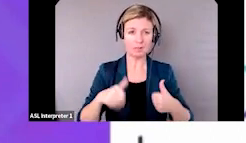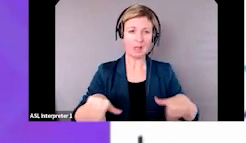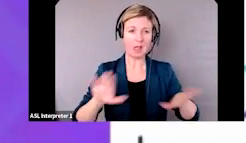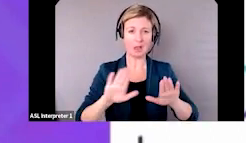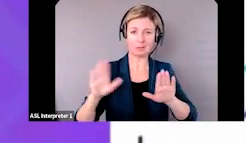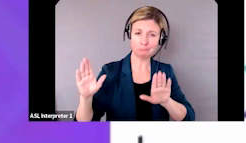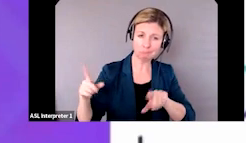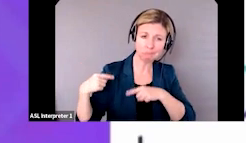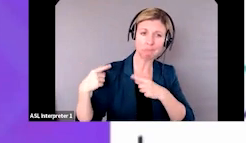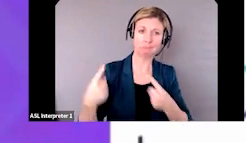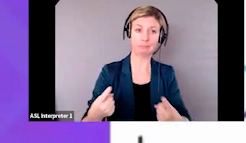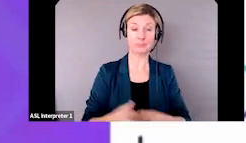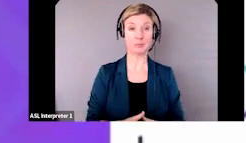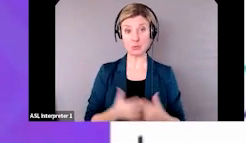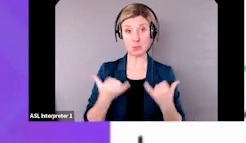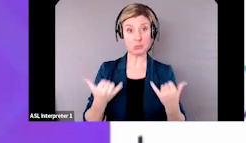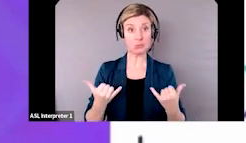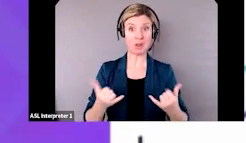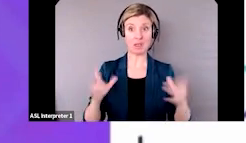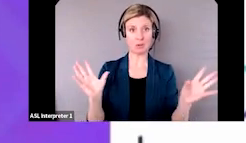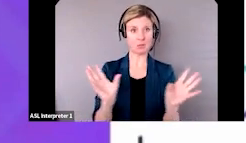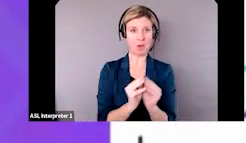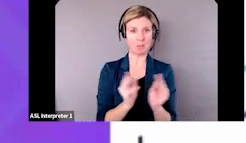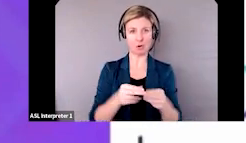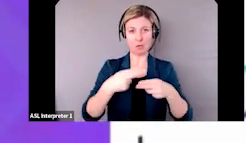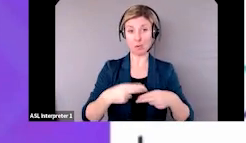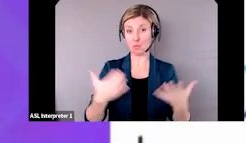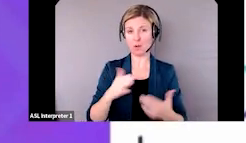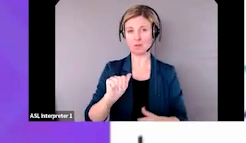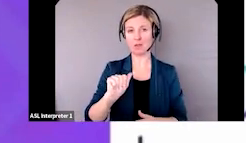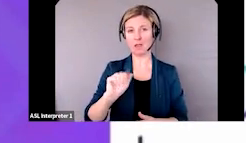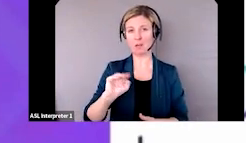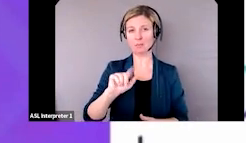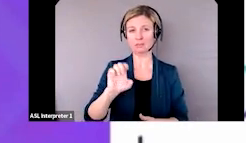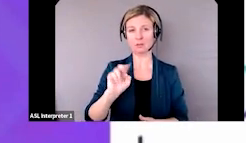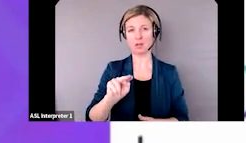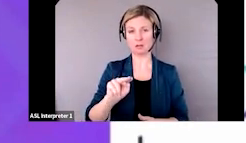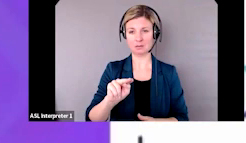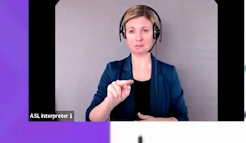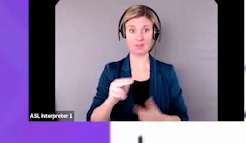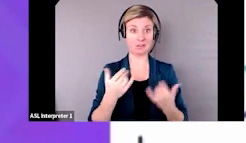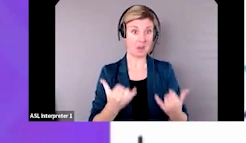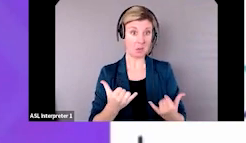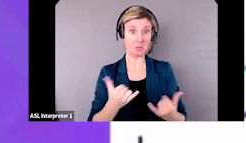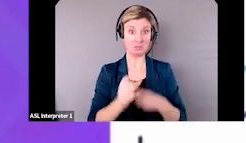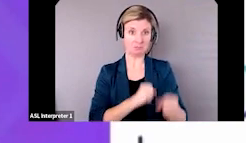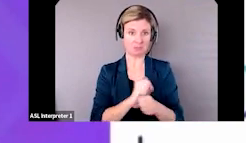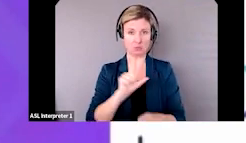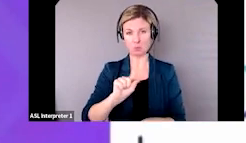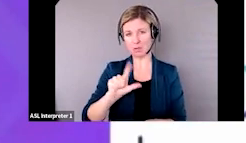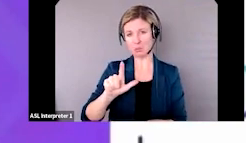Today's webinar is called Amazon in 2024, What's Changed and How You Can Still Make